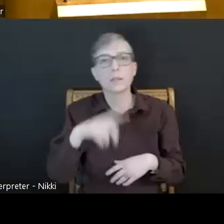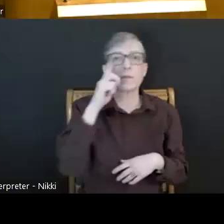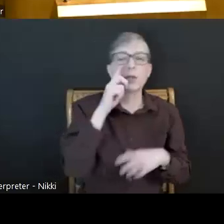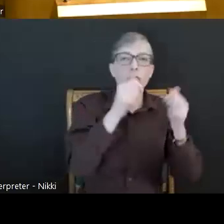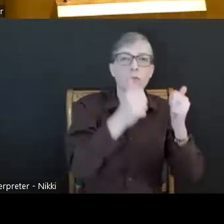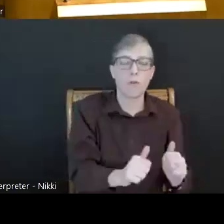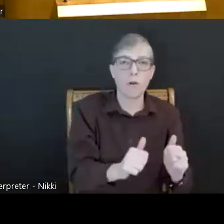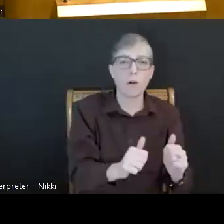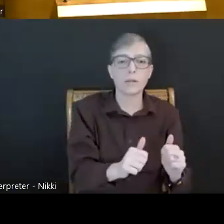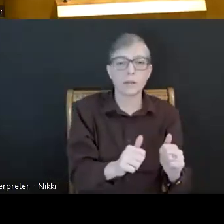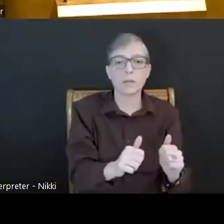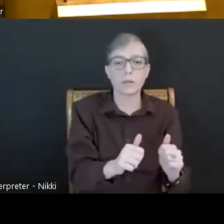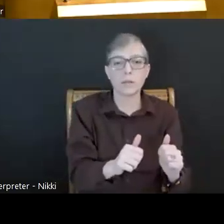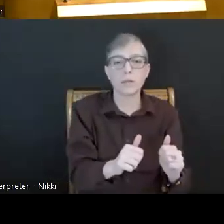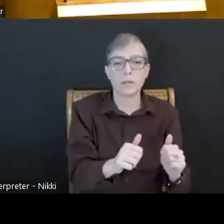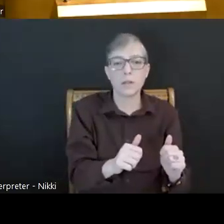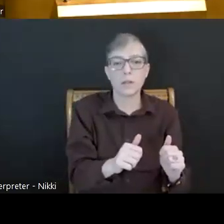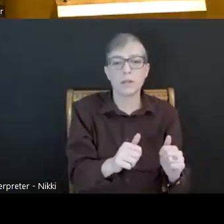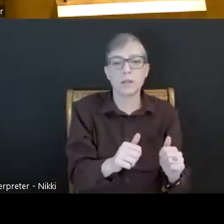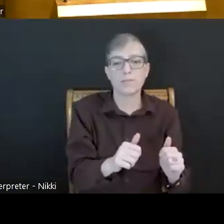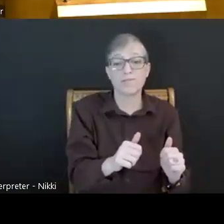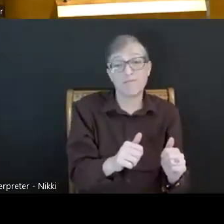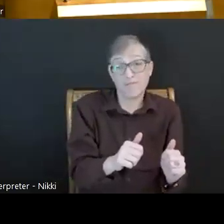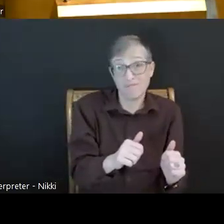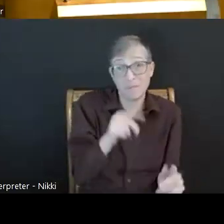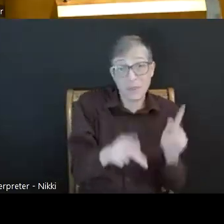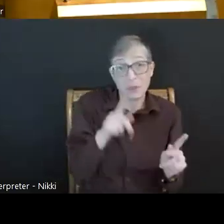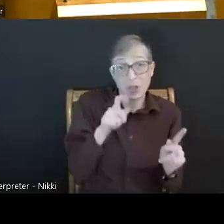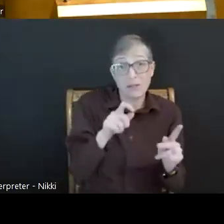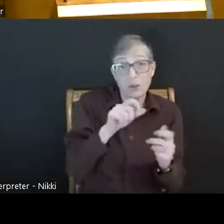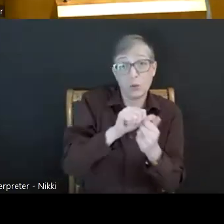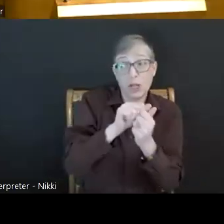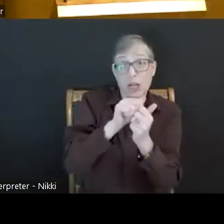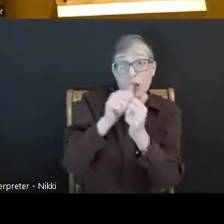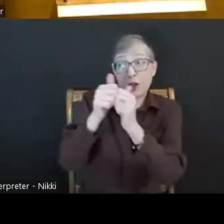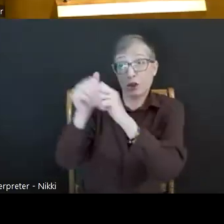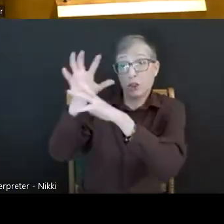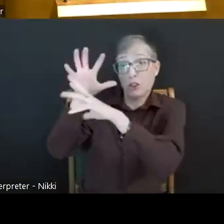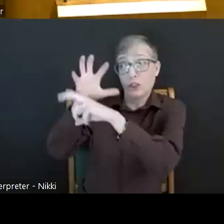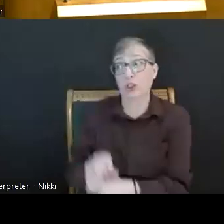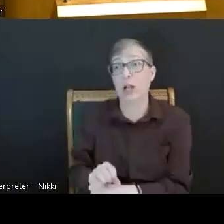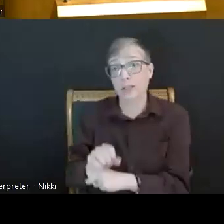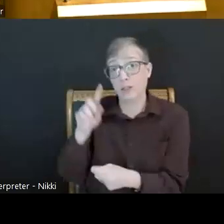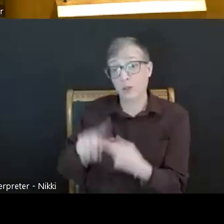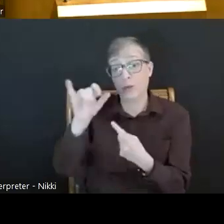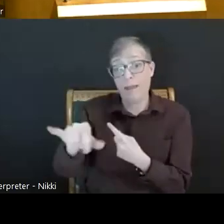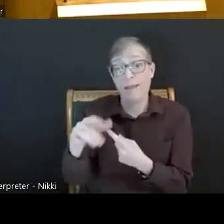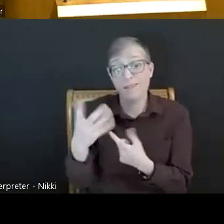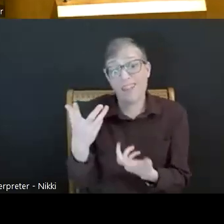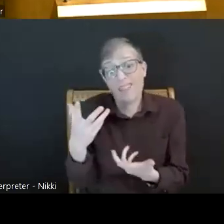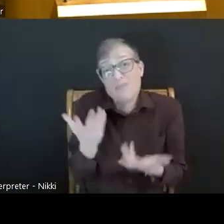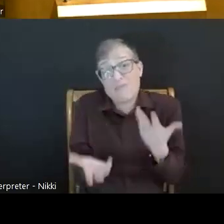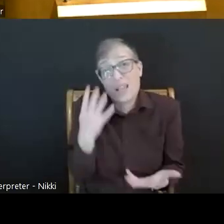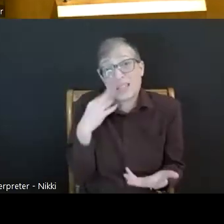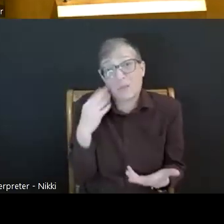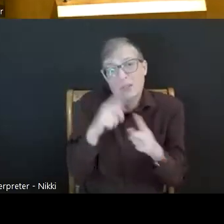as something that has to be adjusted to, that people go through stages of adjustment to. So just for